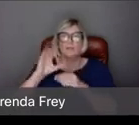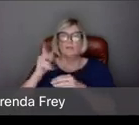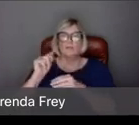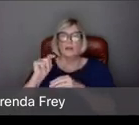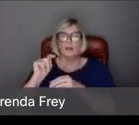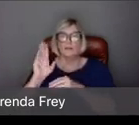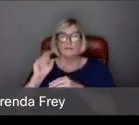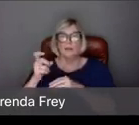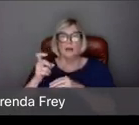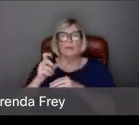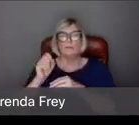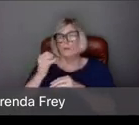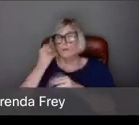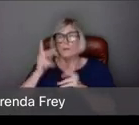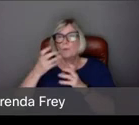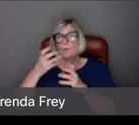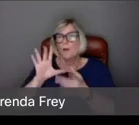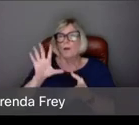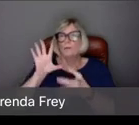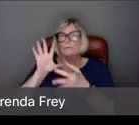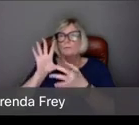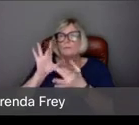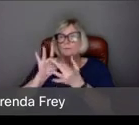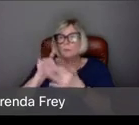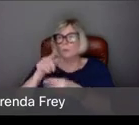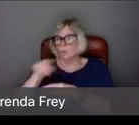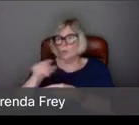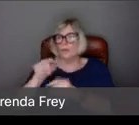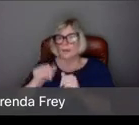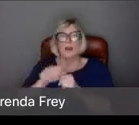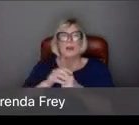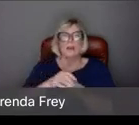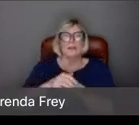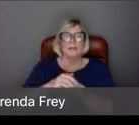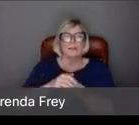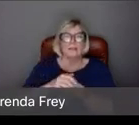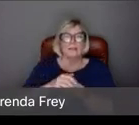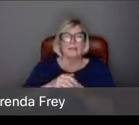if folks want to connect with you offline, we can do that as well. And